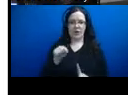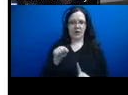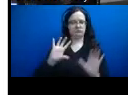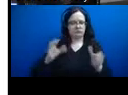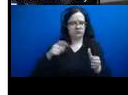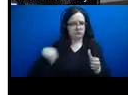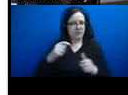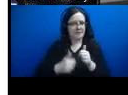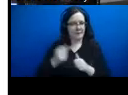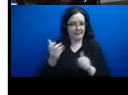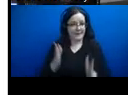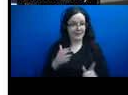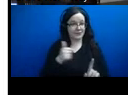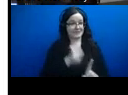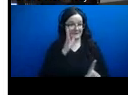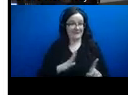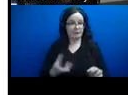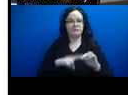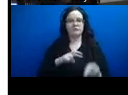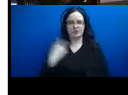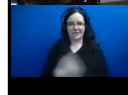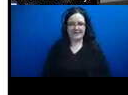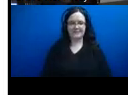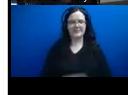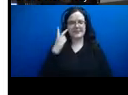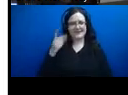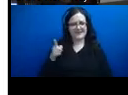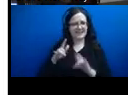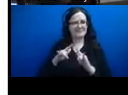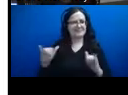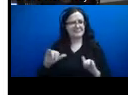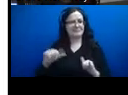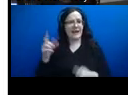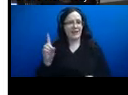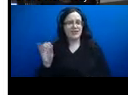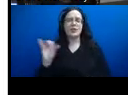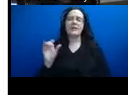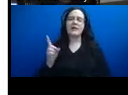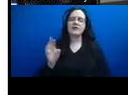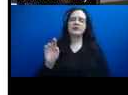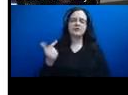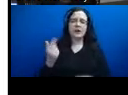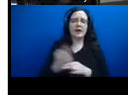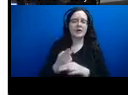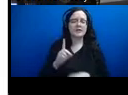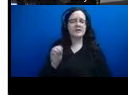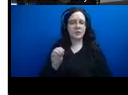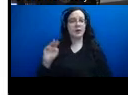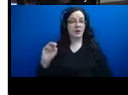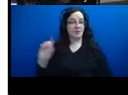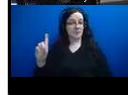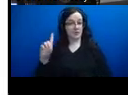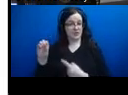if they were female. We also see there are co-occurring disorders. So there's drug use disorders, mood disorder comes up again as an elevated